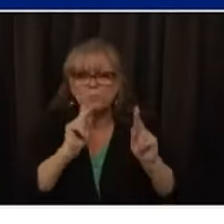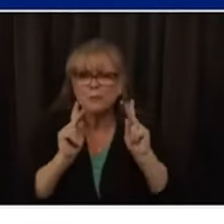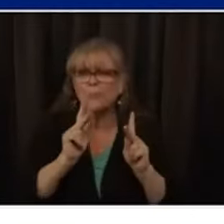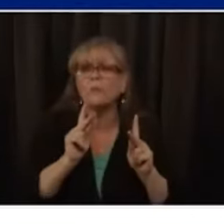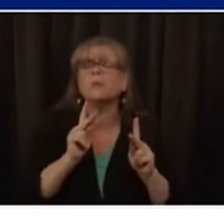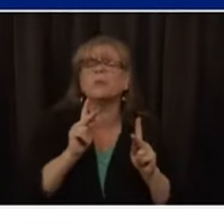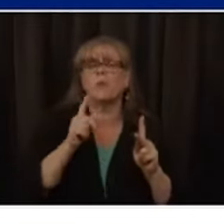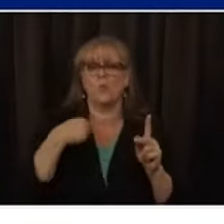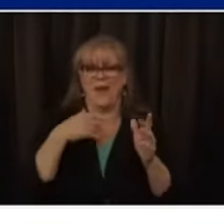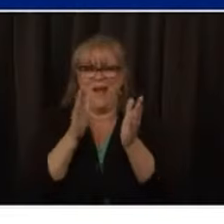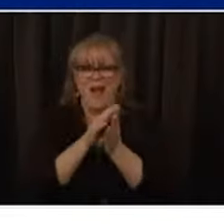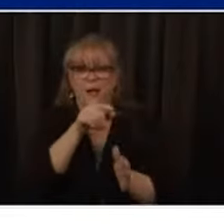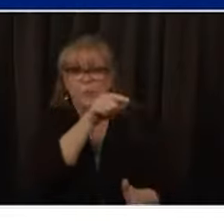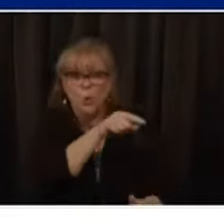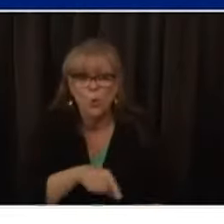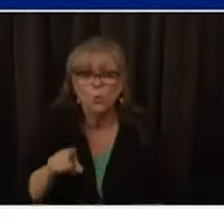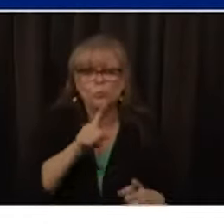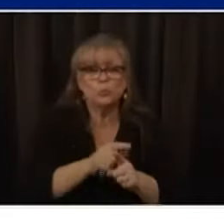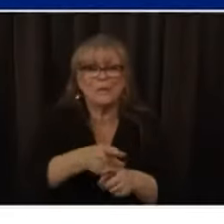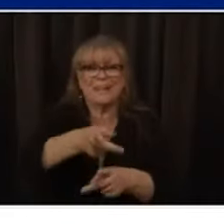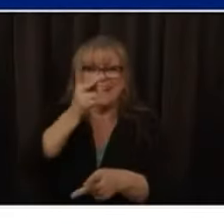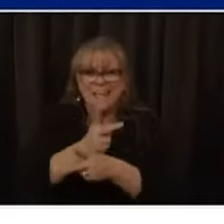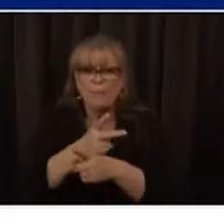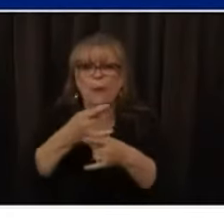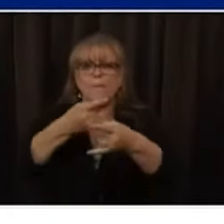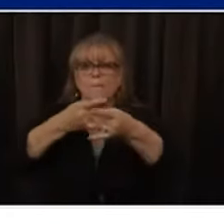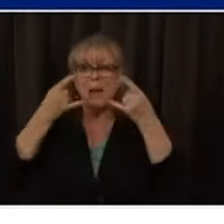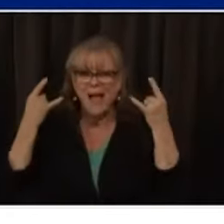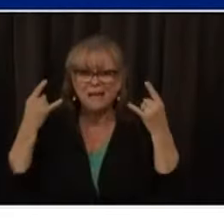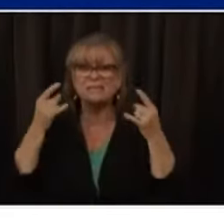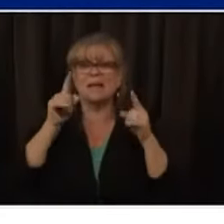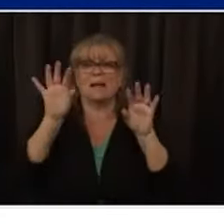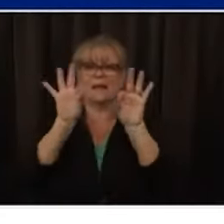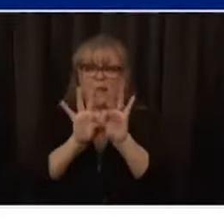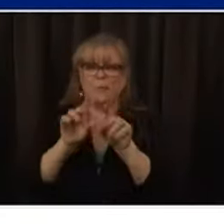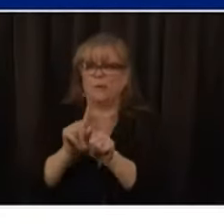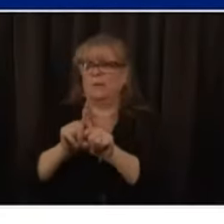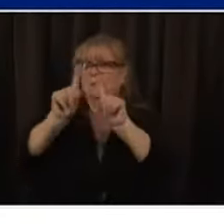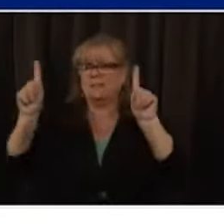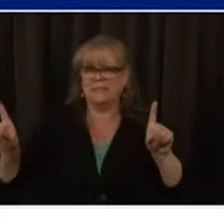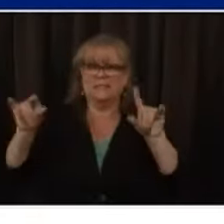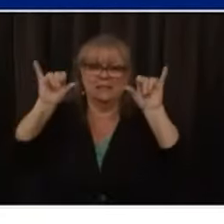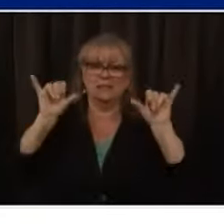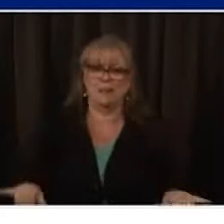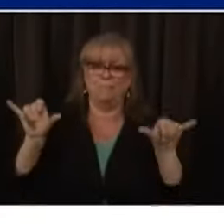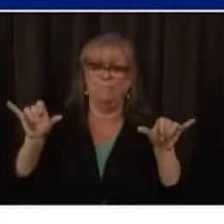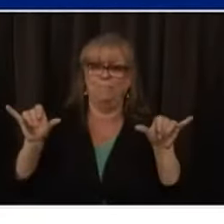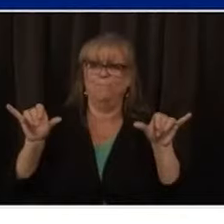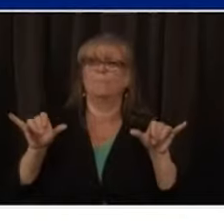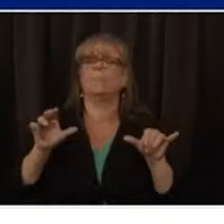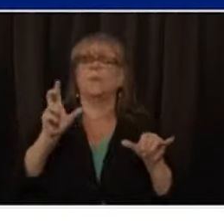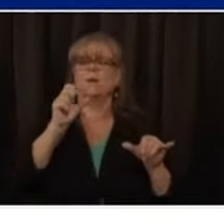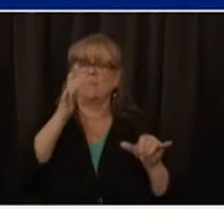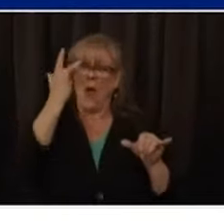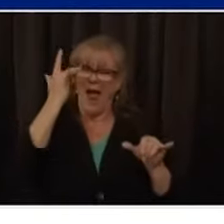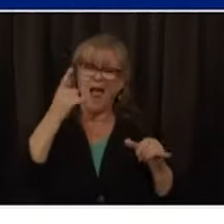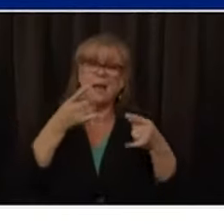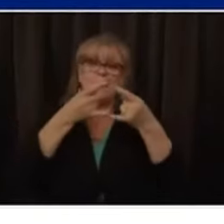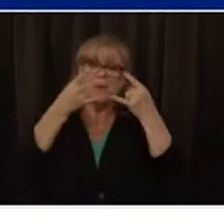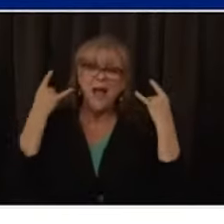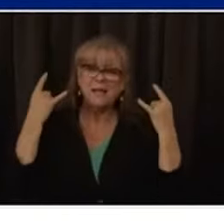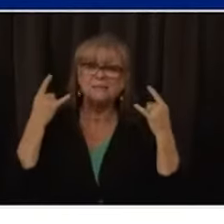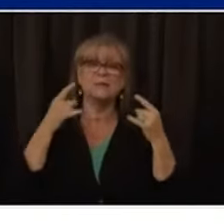and mask orders in place. We believe that orders at the local level are an appropriate path, allowing us to balance the